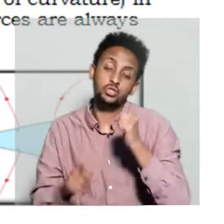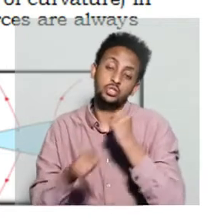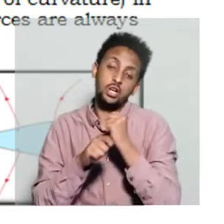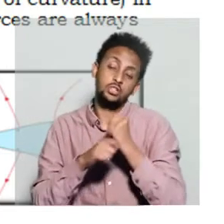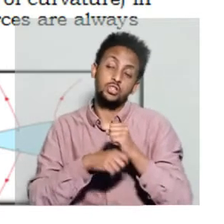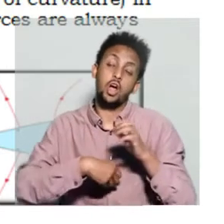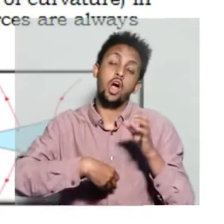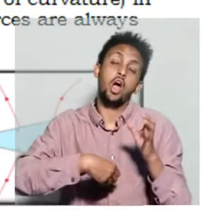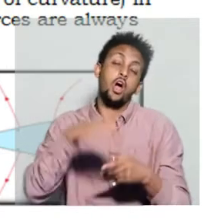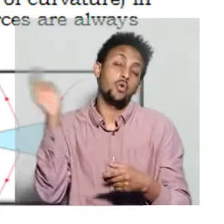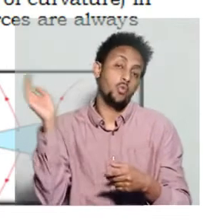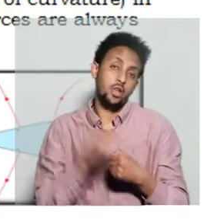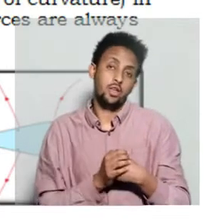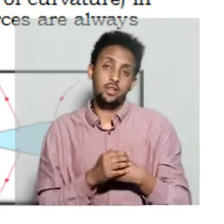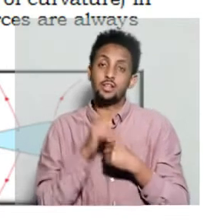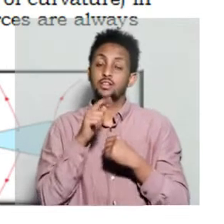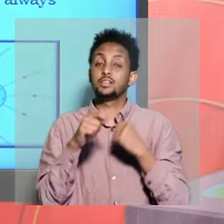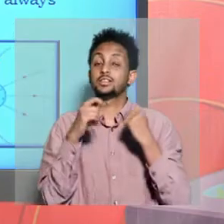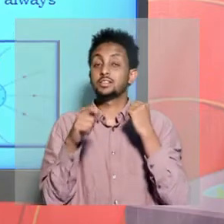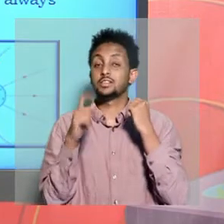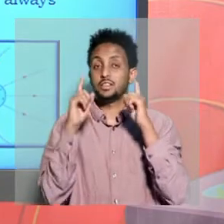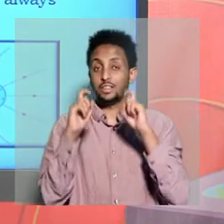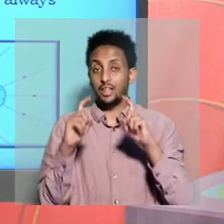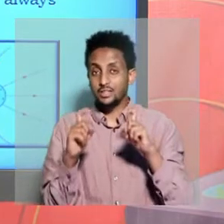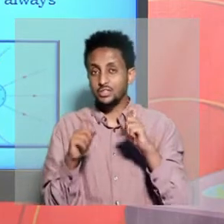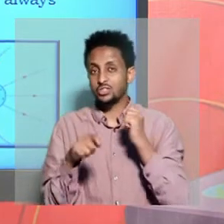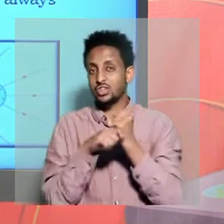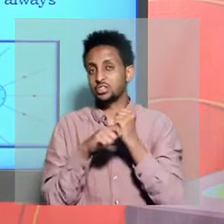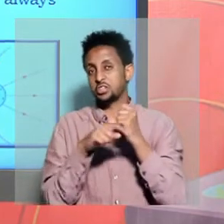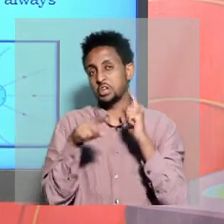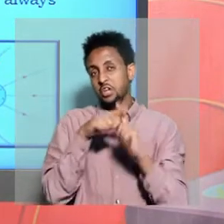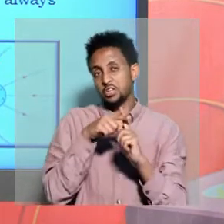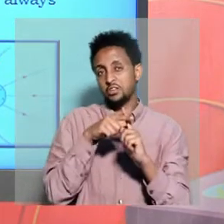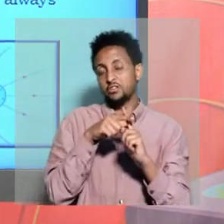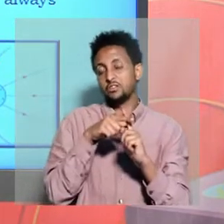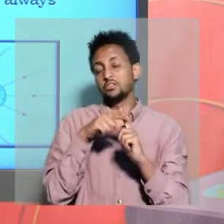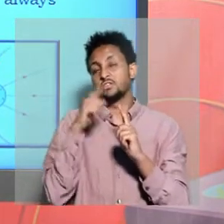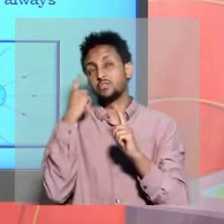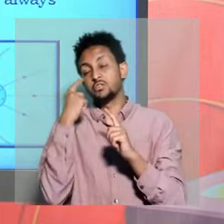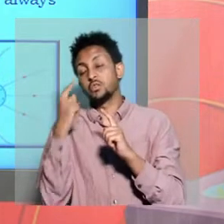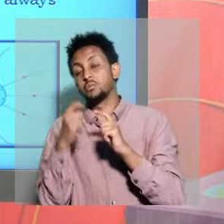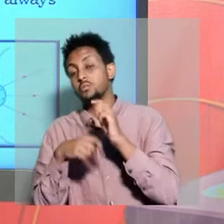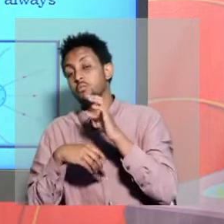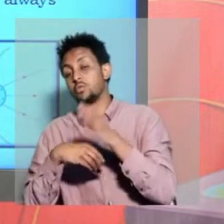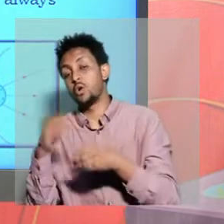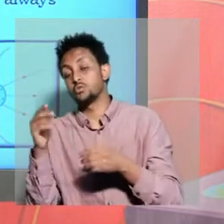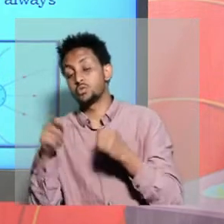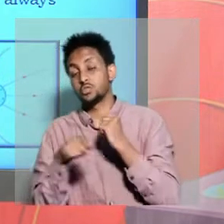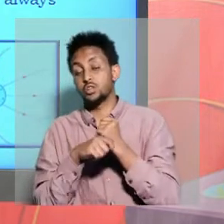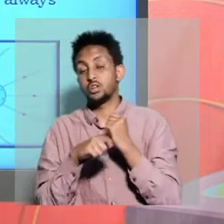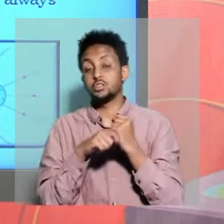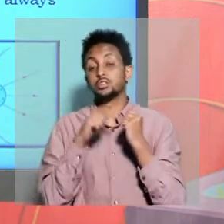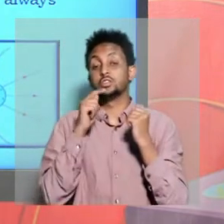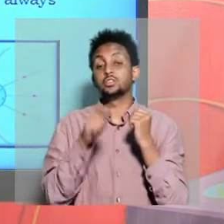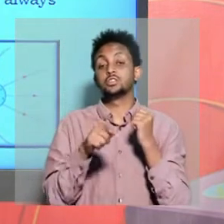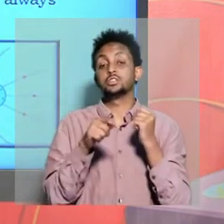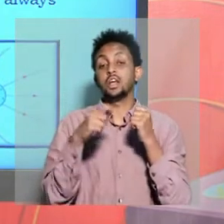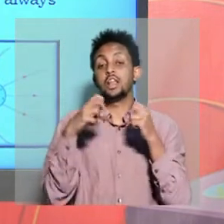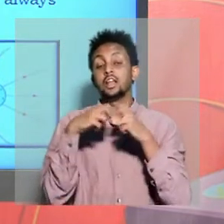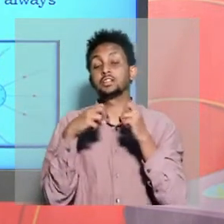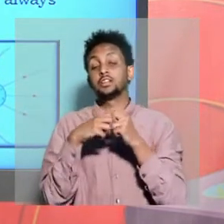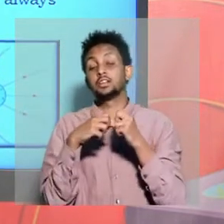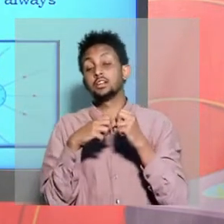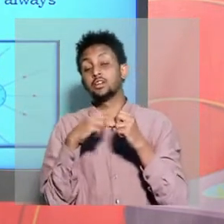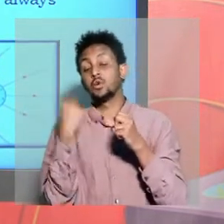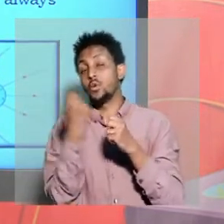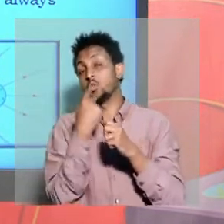away. So this test charge, since it is positive, it's moving away from the charge. So that you have to draw the electric field